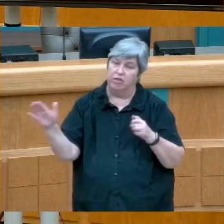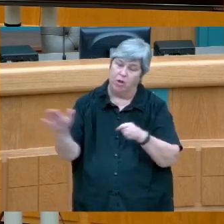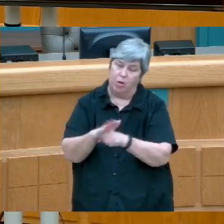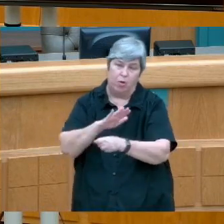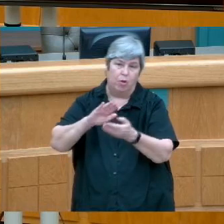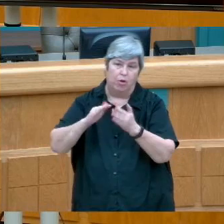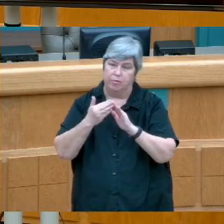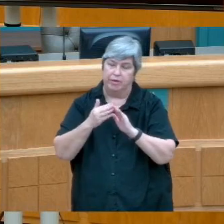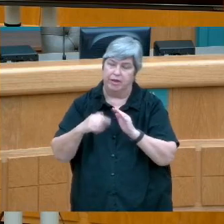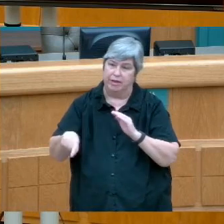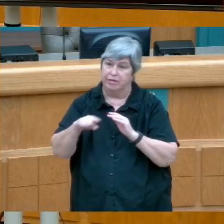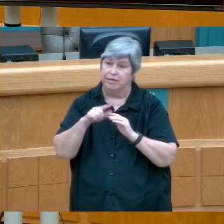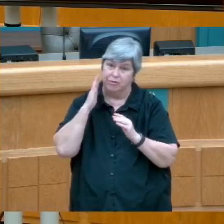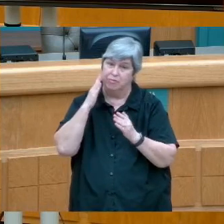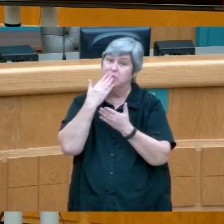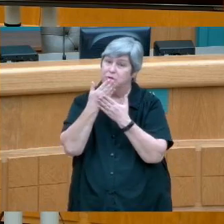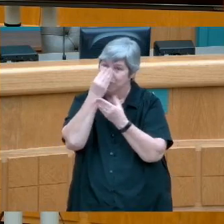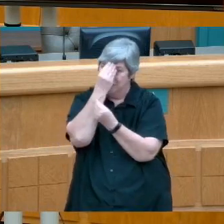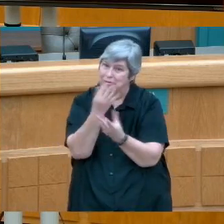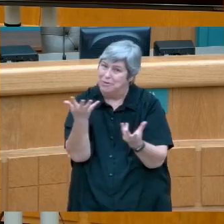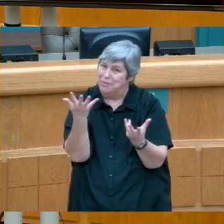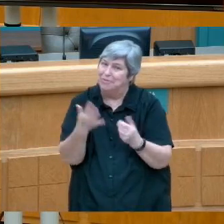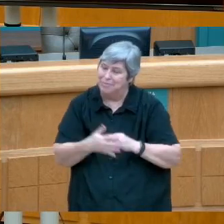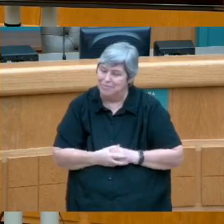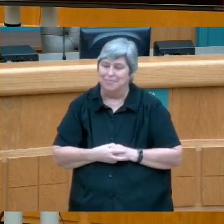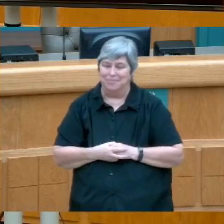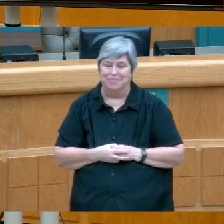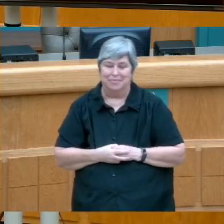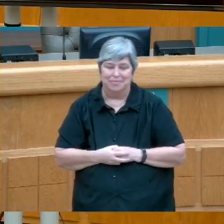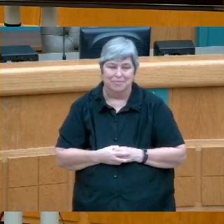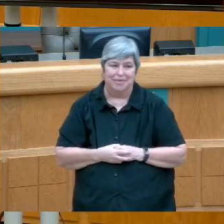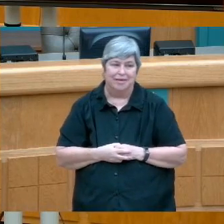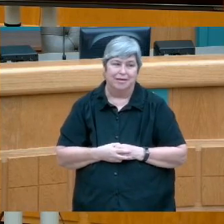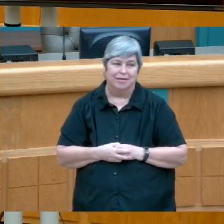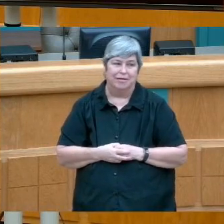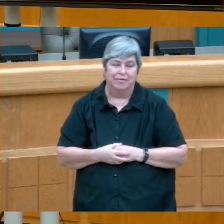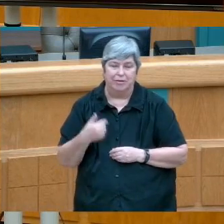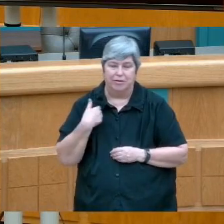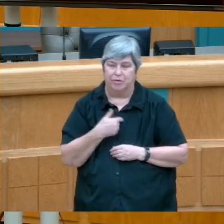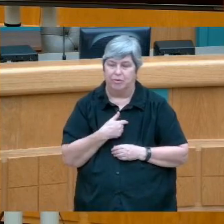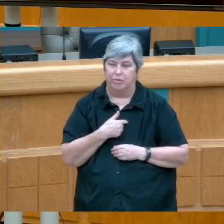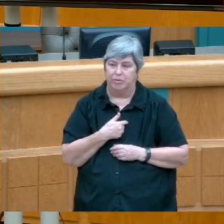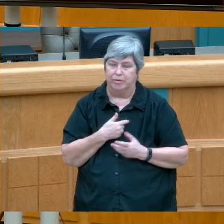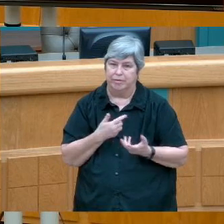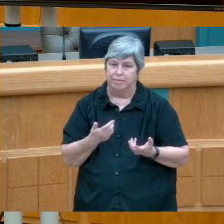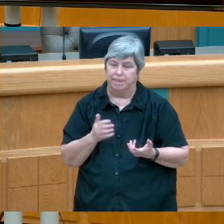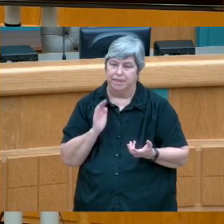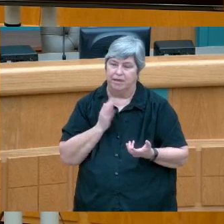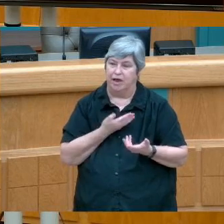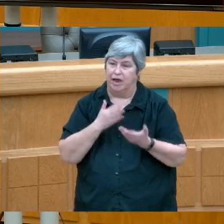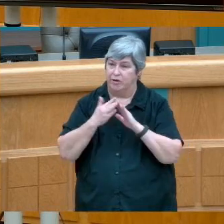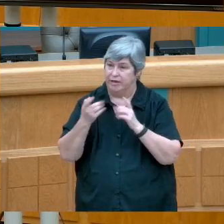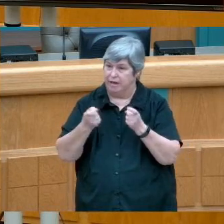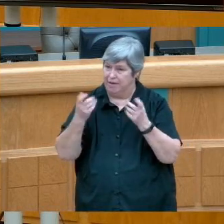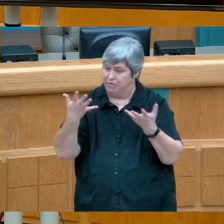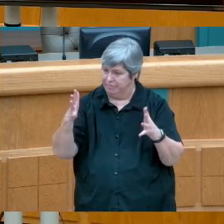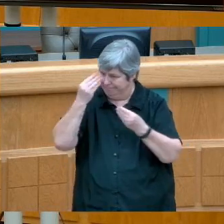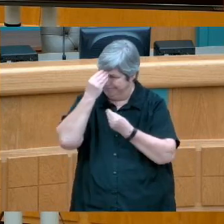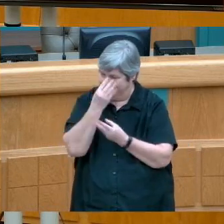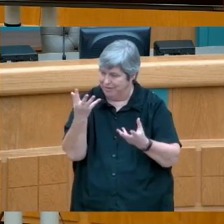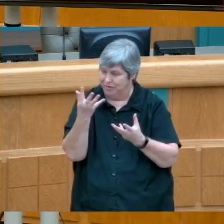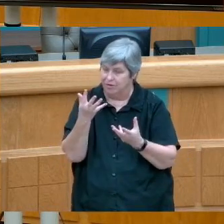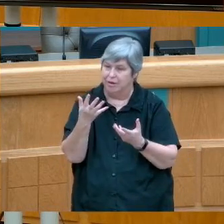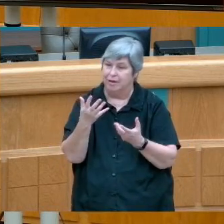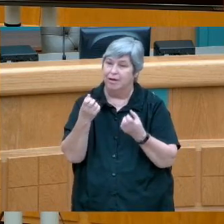This is going to be good news again this week. So as our city manager shared, a